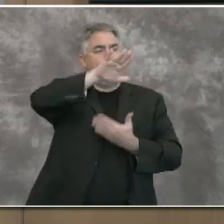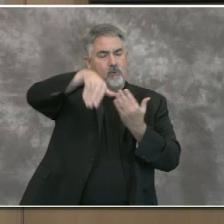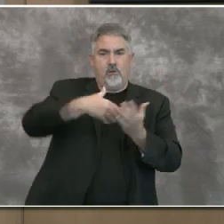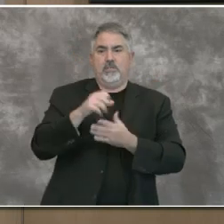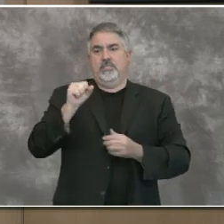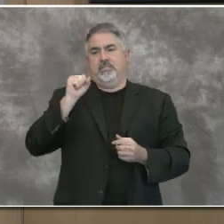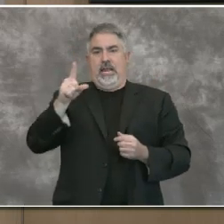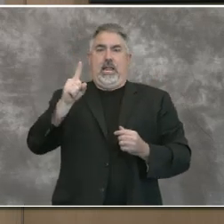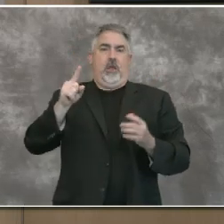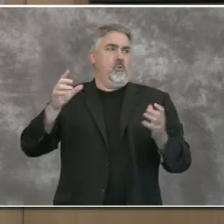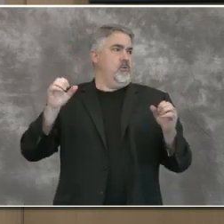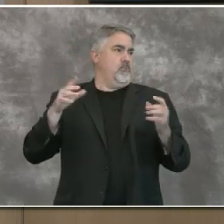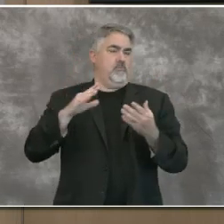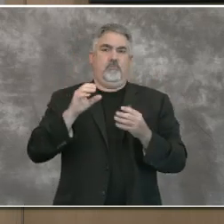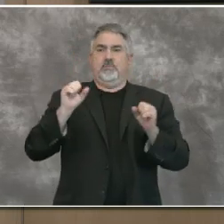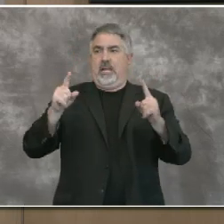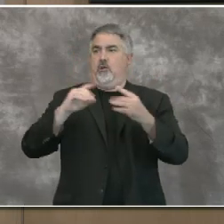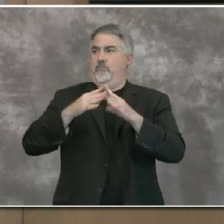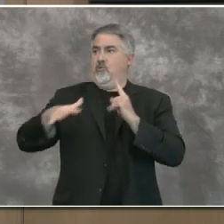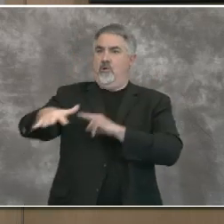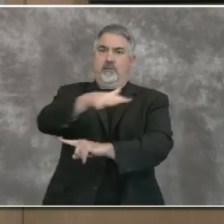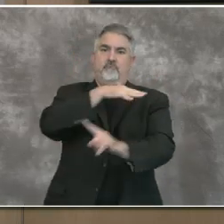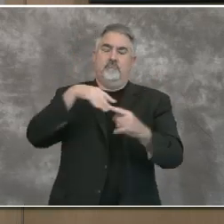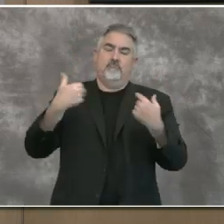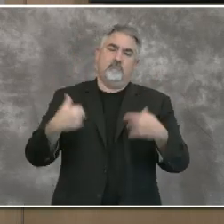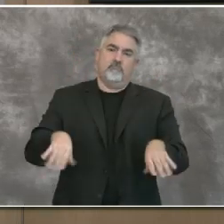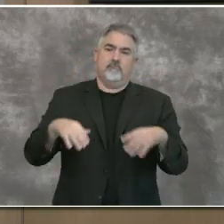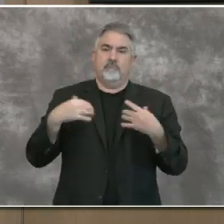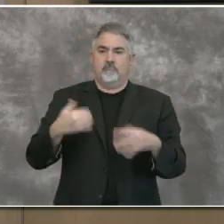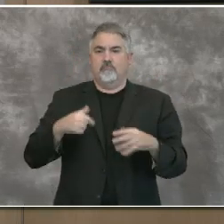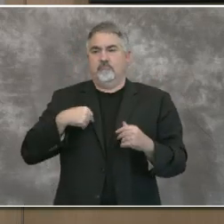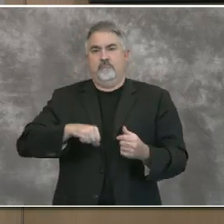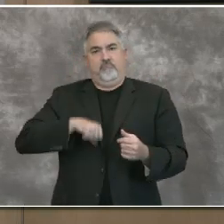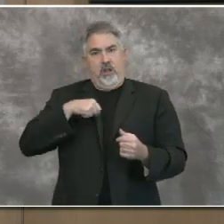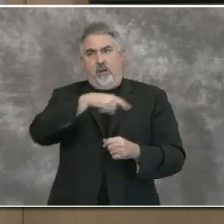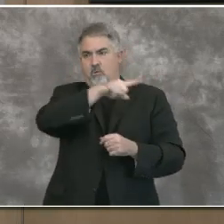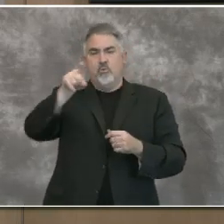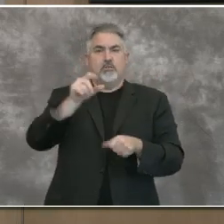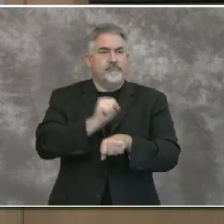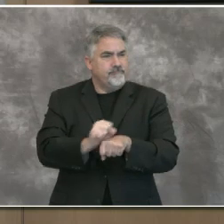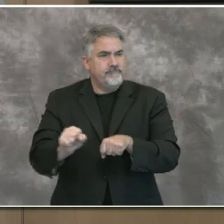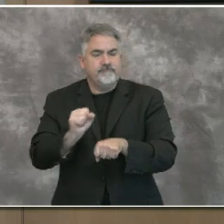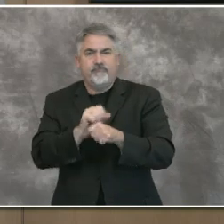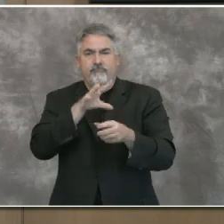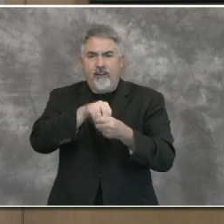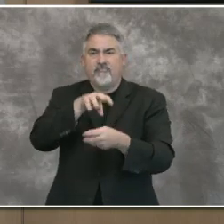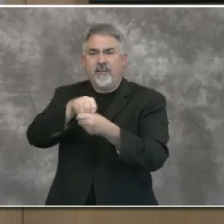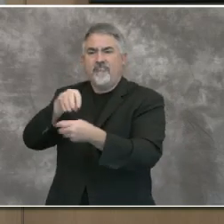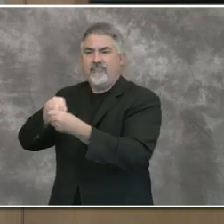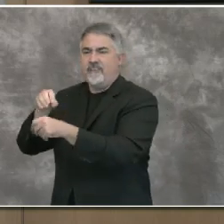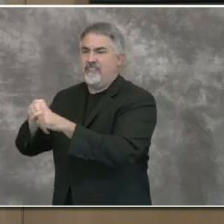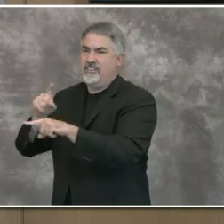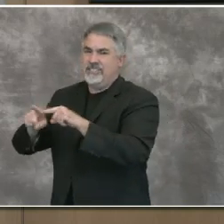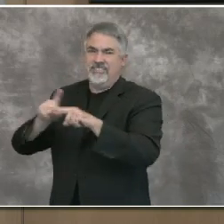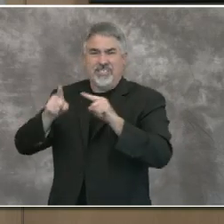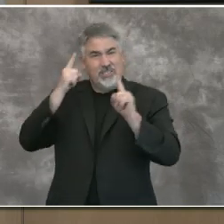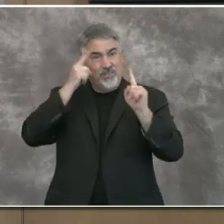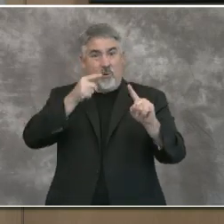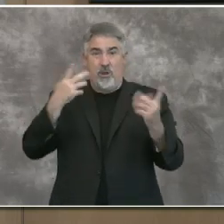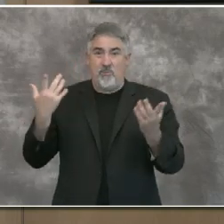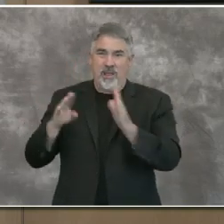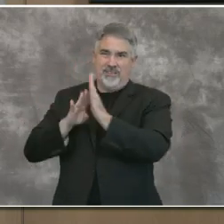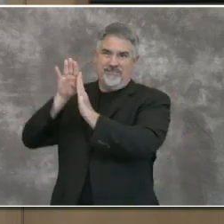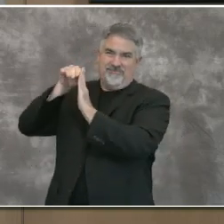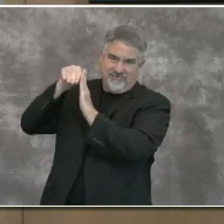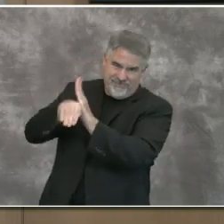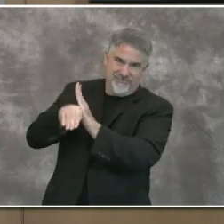widespread adoption that we've seen, of the efforts to help flatten the curve, the families that have made the decisions to stay home, those who have truly